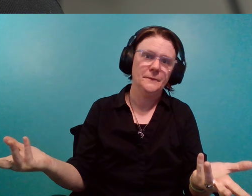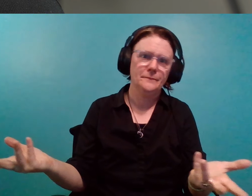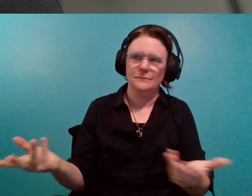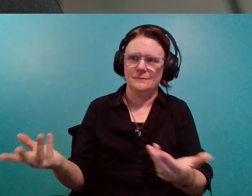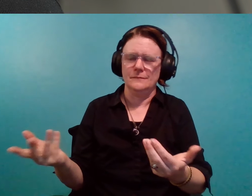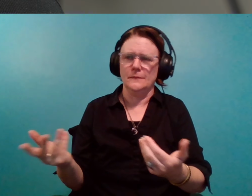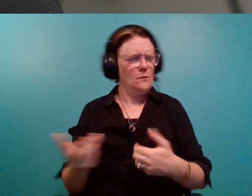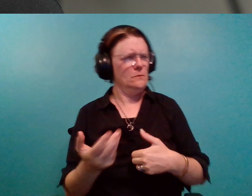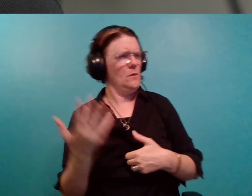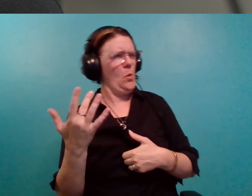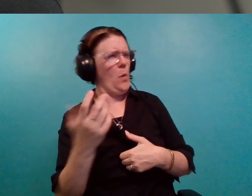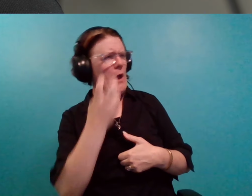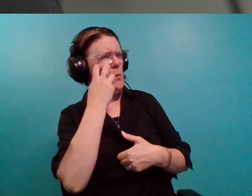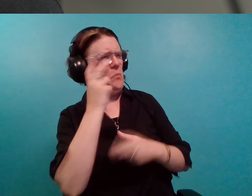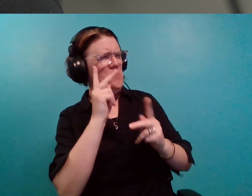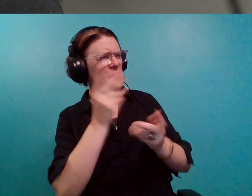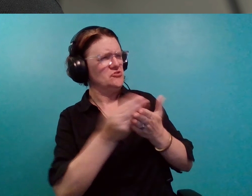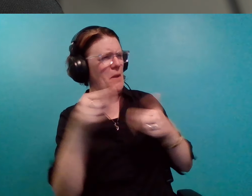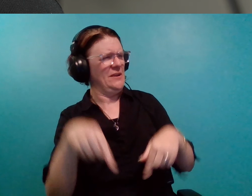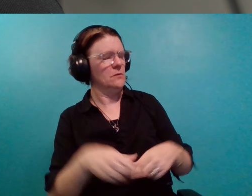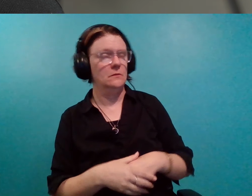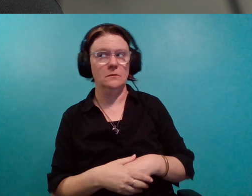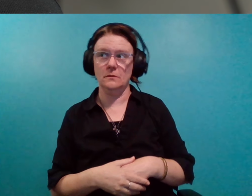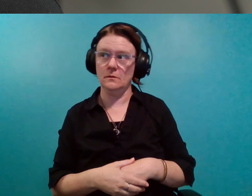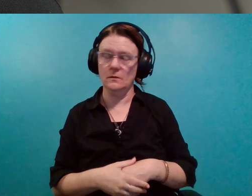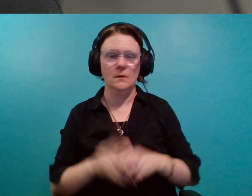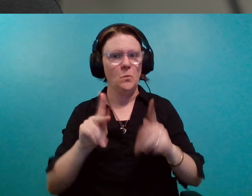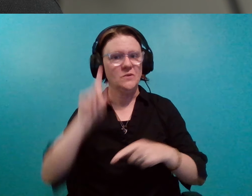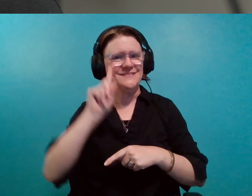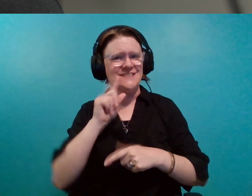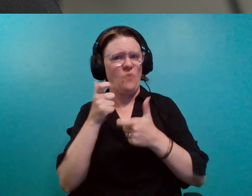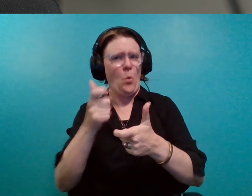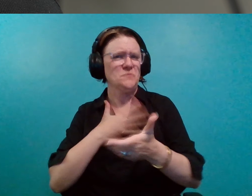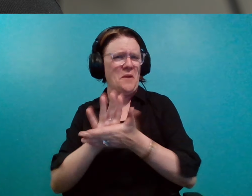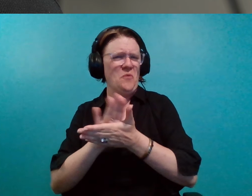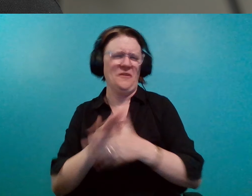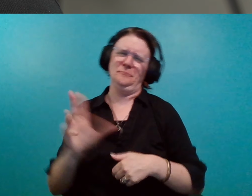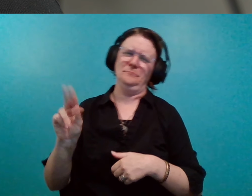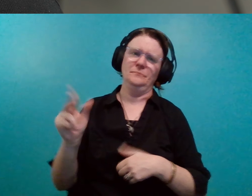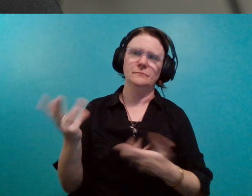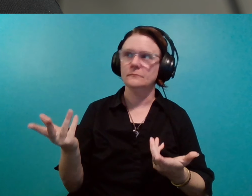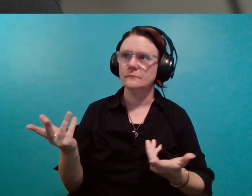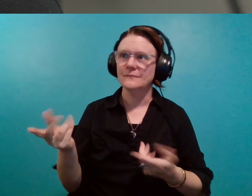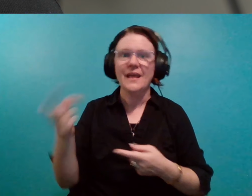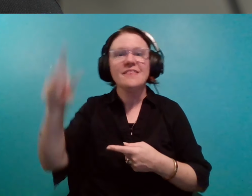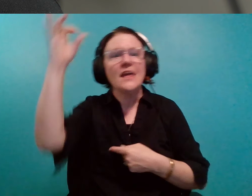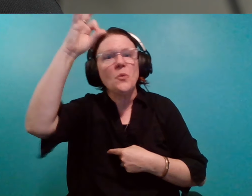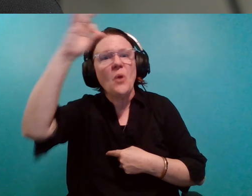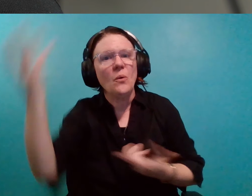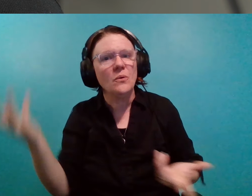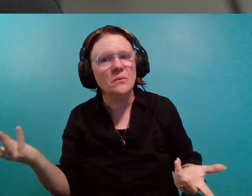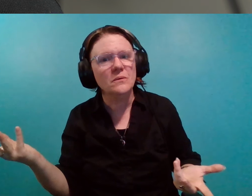because why would blind people shop at our store? Why would a person who is deaf watch my video? People don't know what they